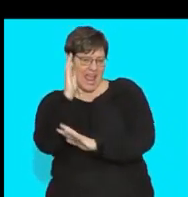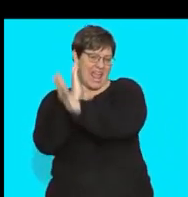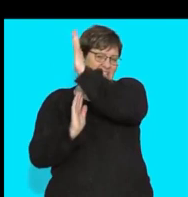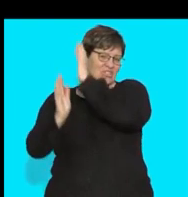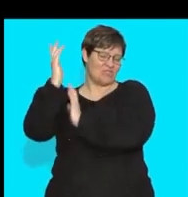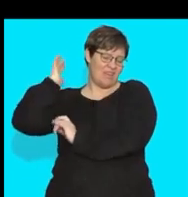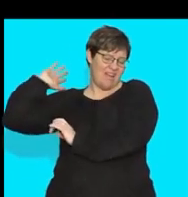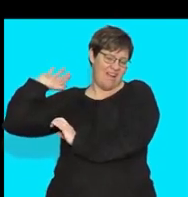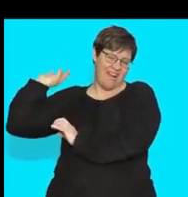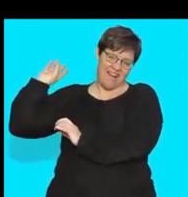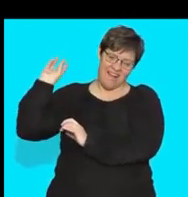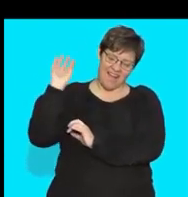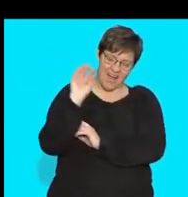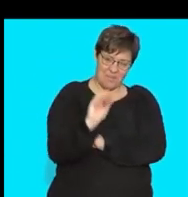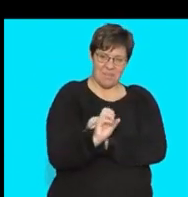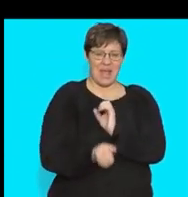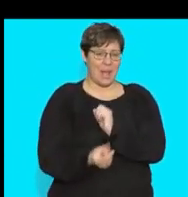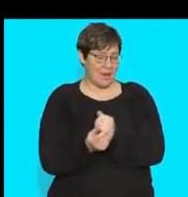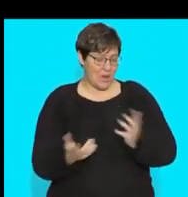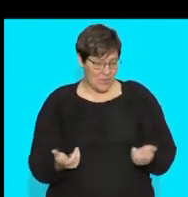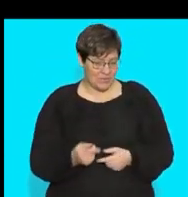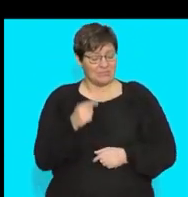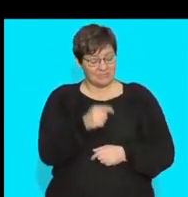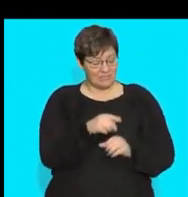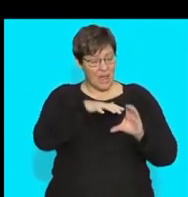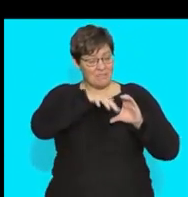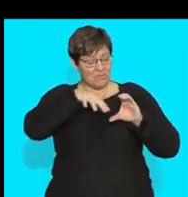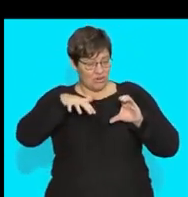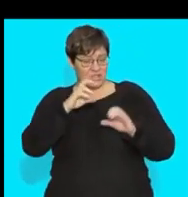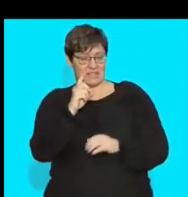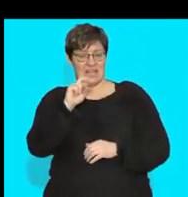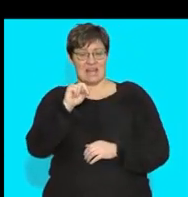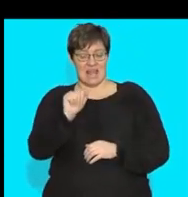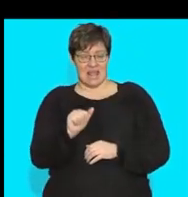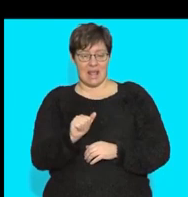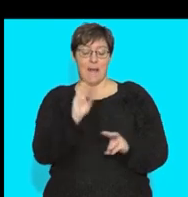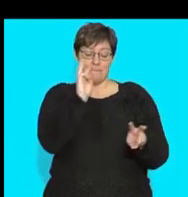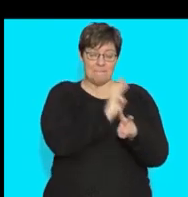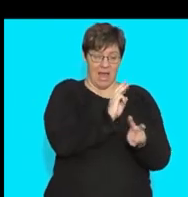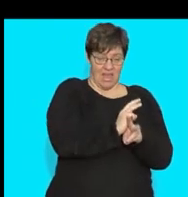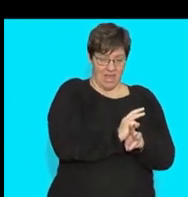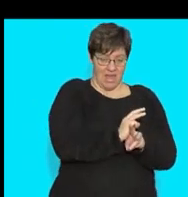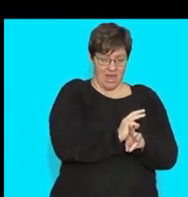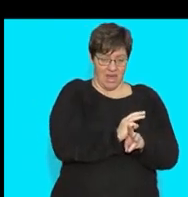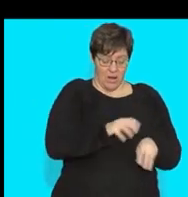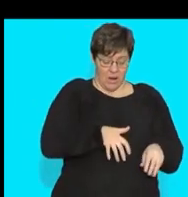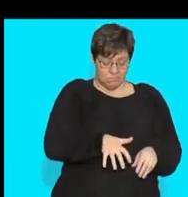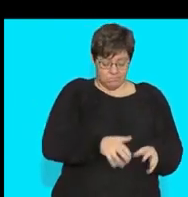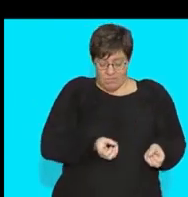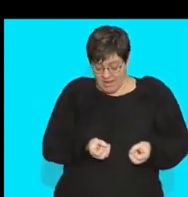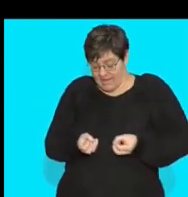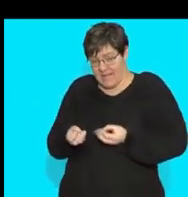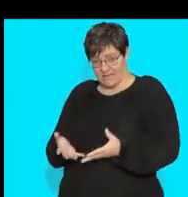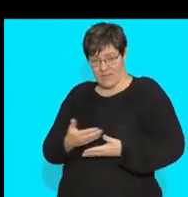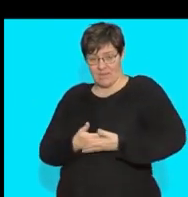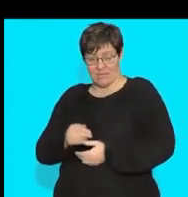of time of what it's going. So mitochondrial DNA, and moms pass it on to their children. Dads